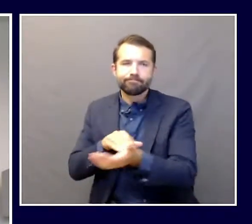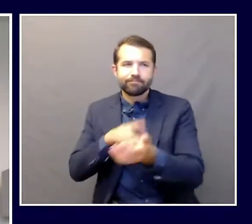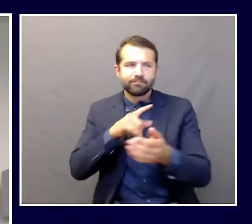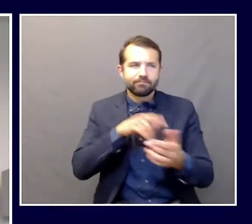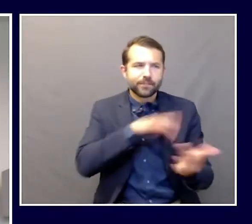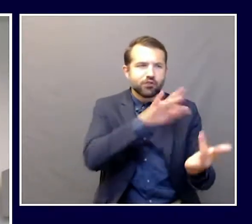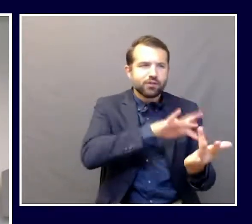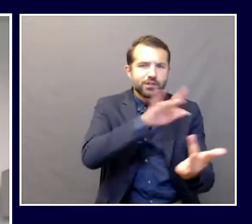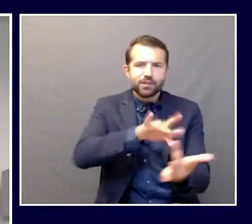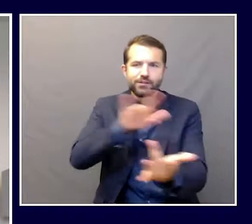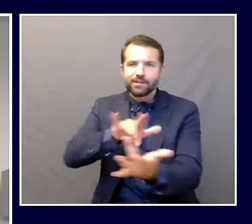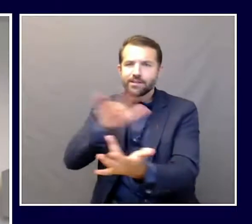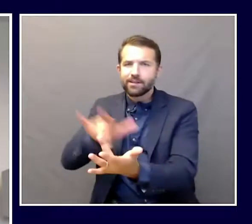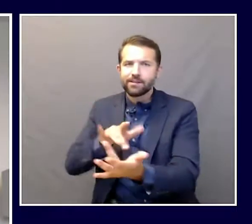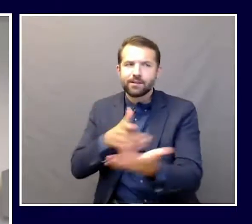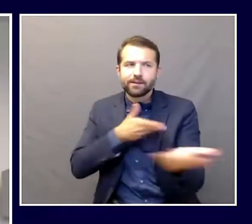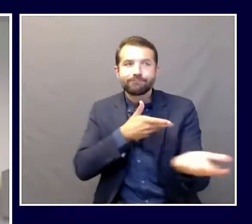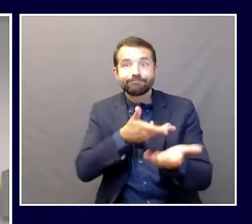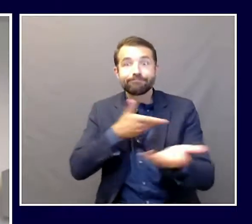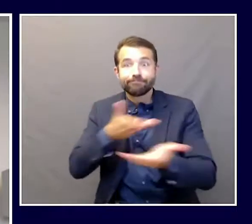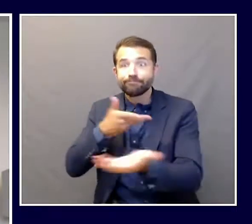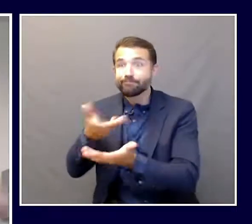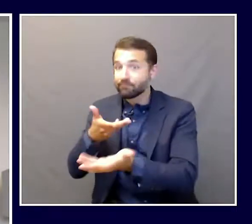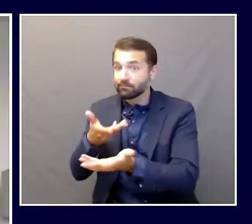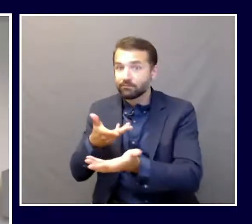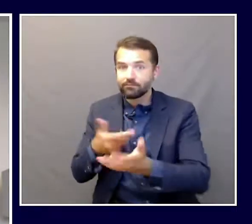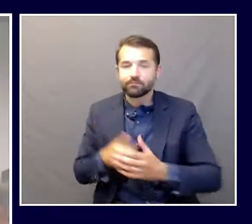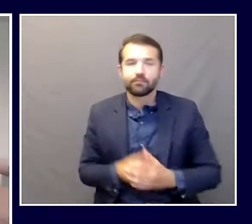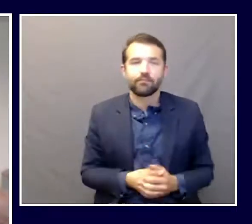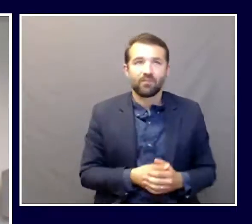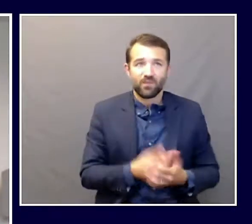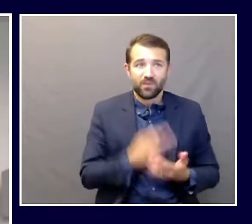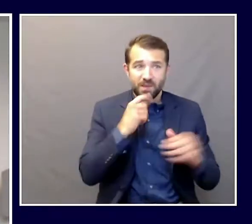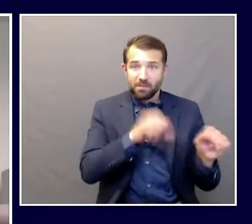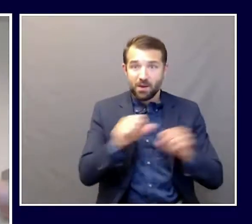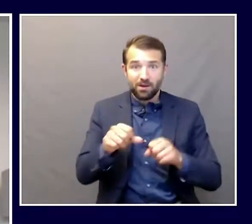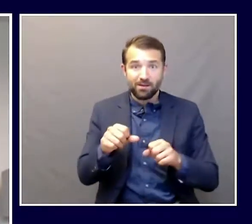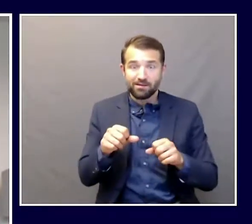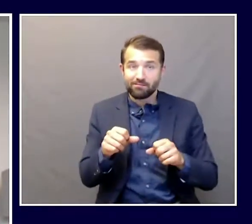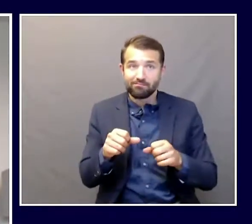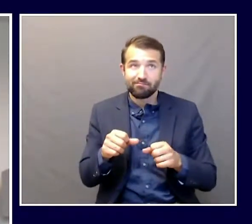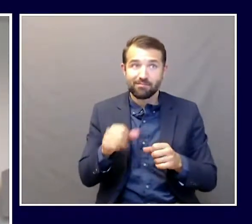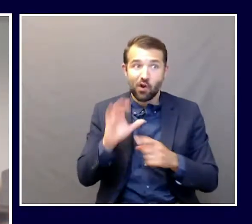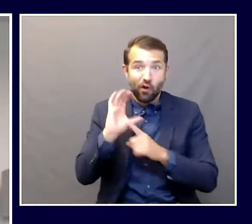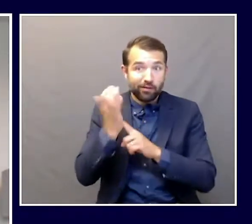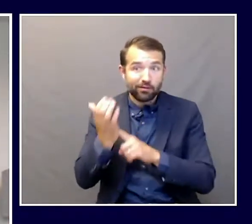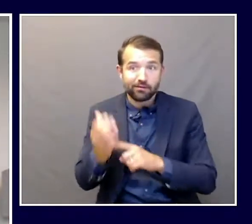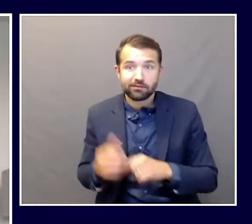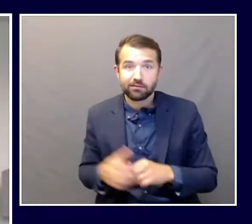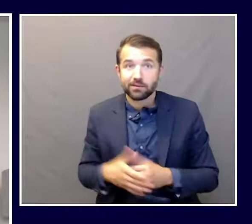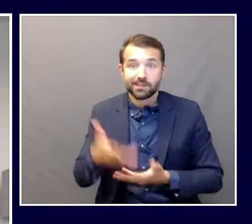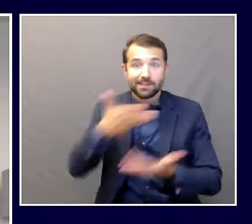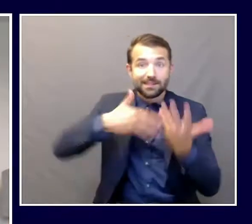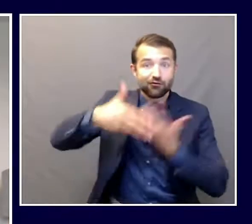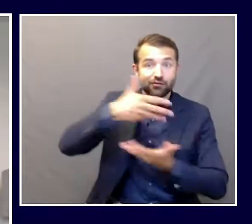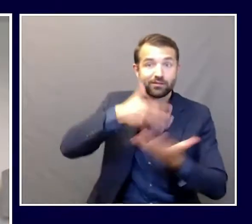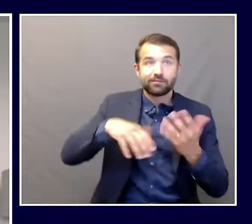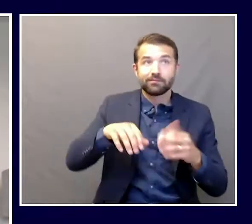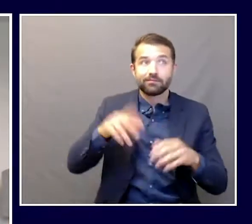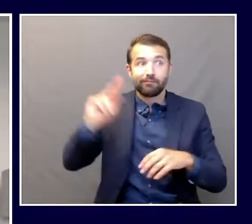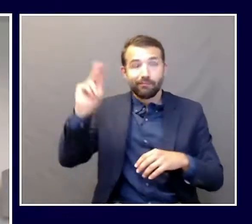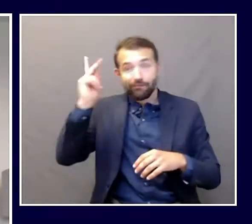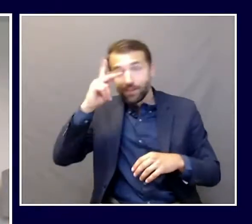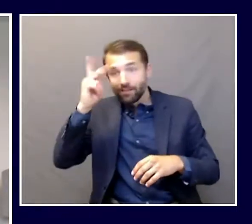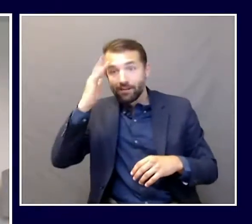determinants of health are a barrier just as much as in rural counties it may be ideological. In other places it may be